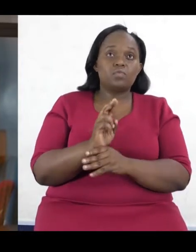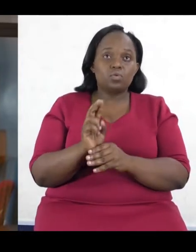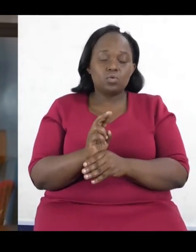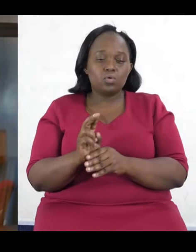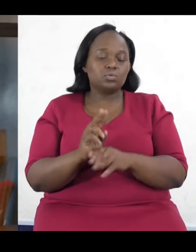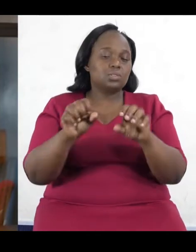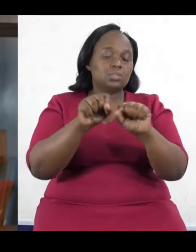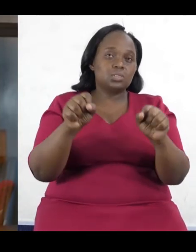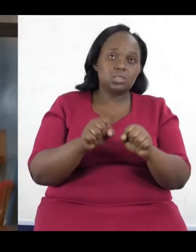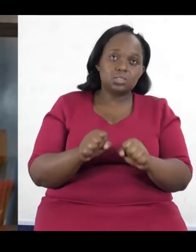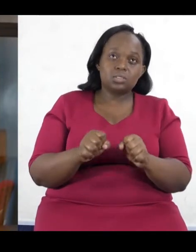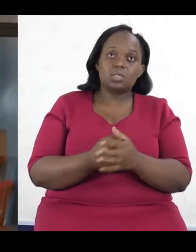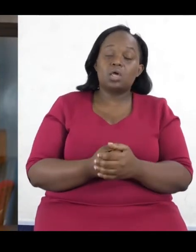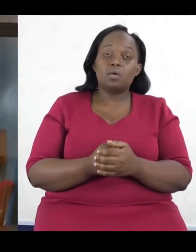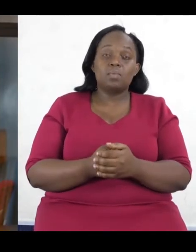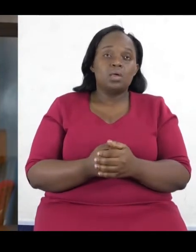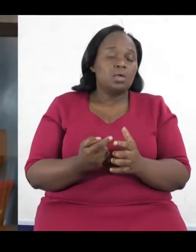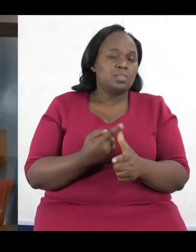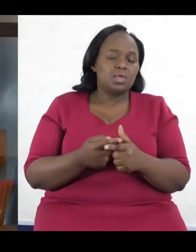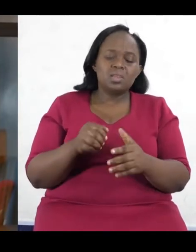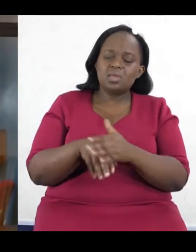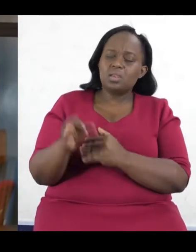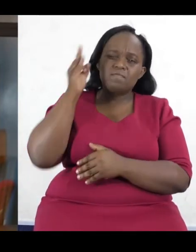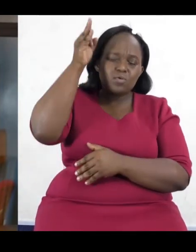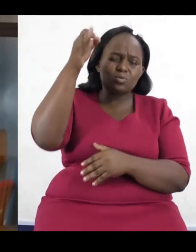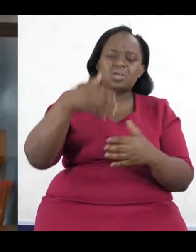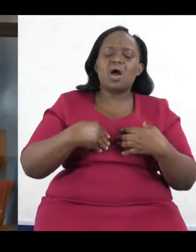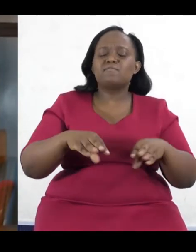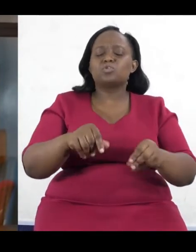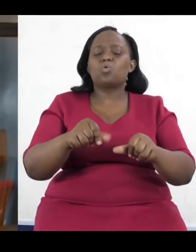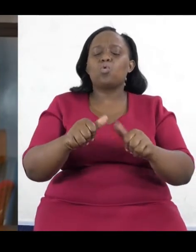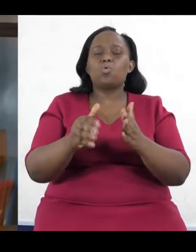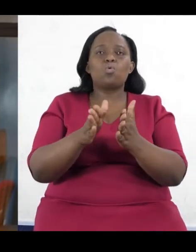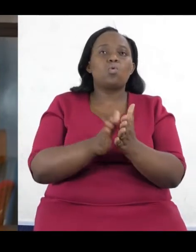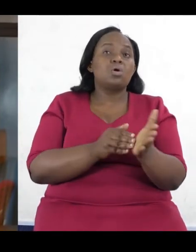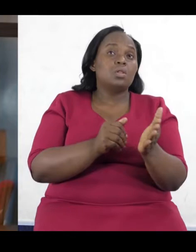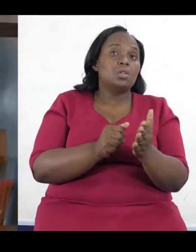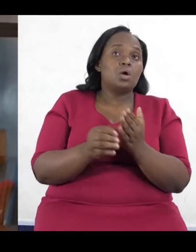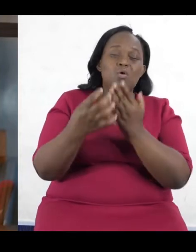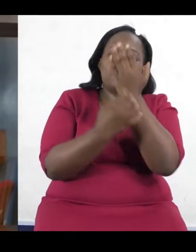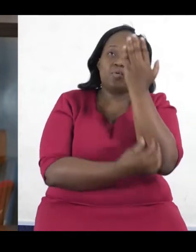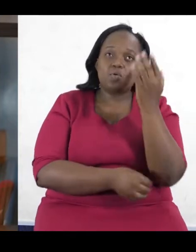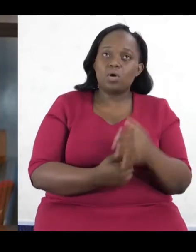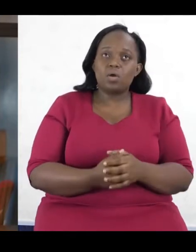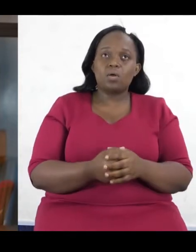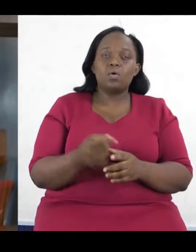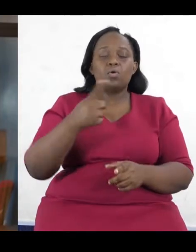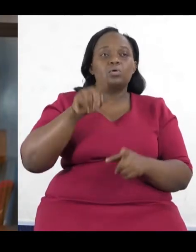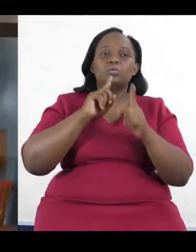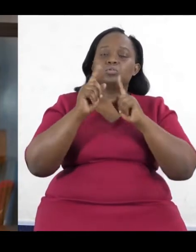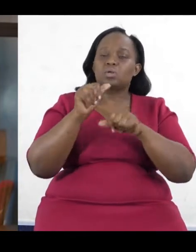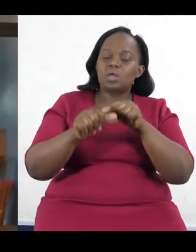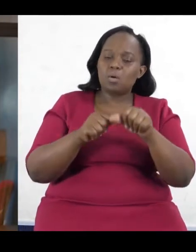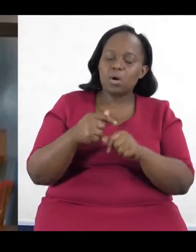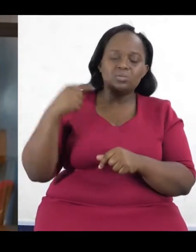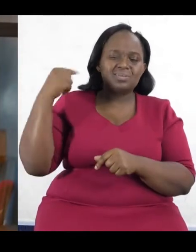this kind of systems if in the future we'll have poor quality soils, we'll have a damaged environment. We are talking of issues to do